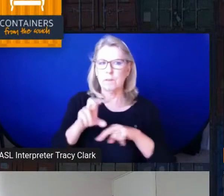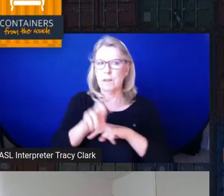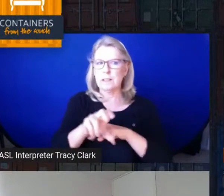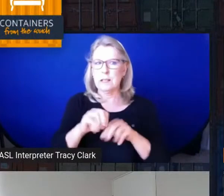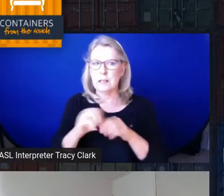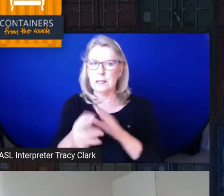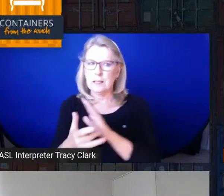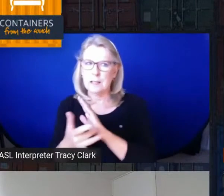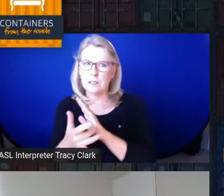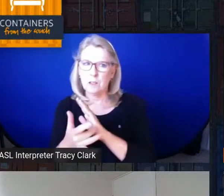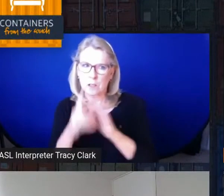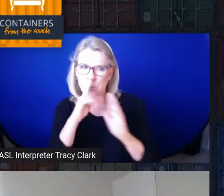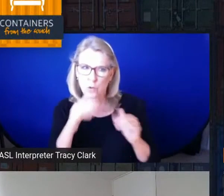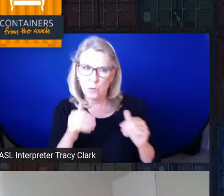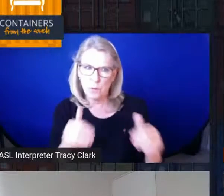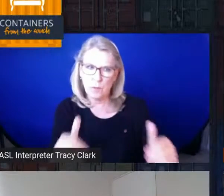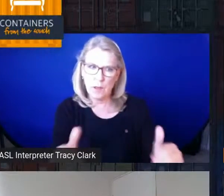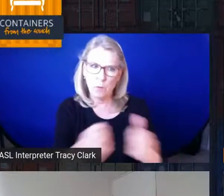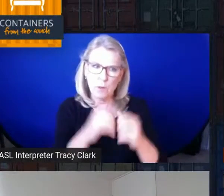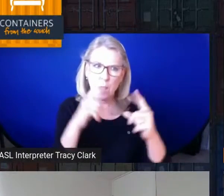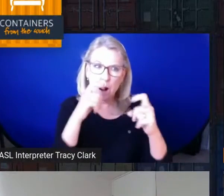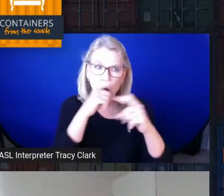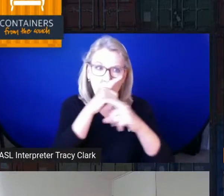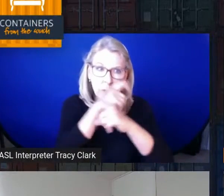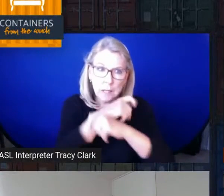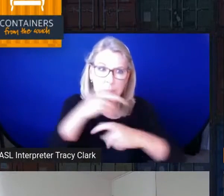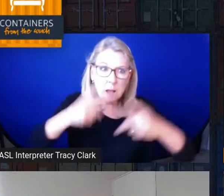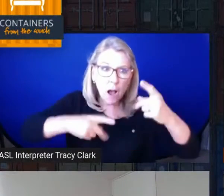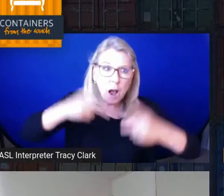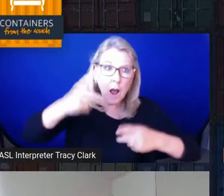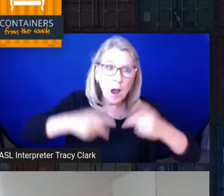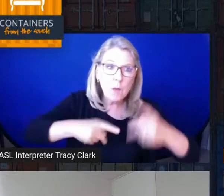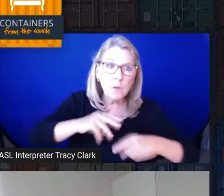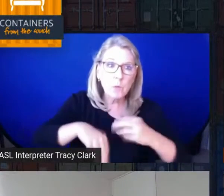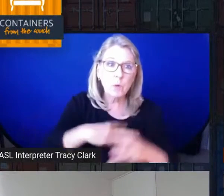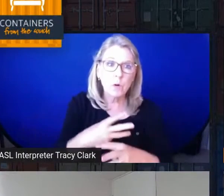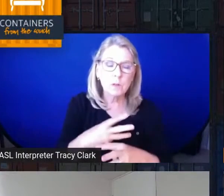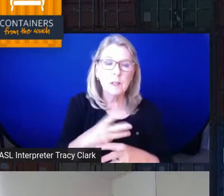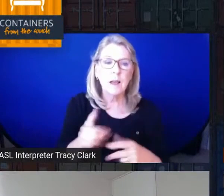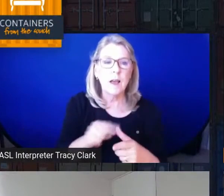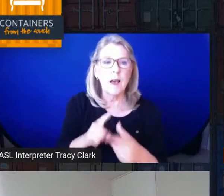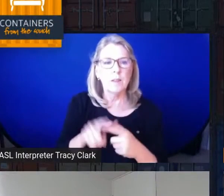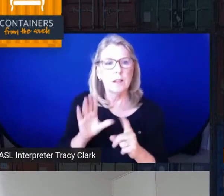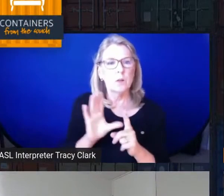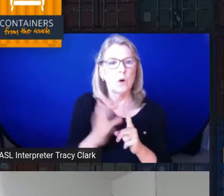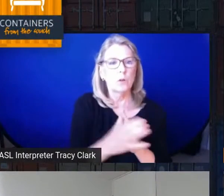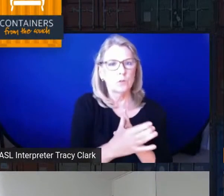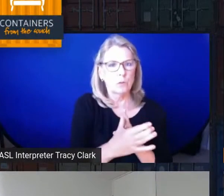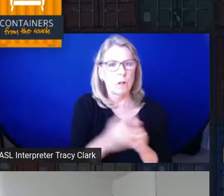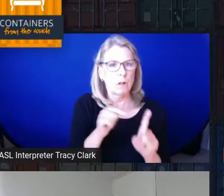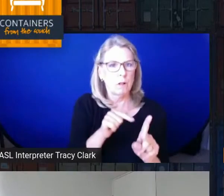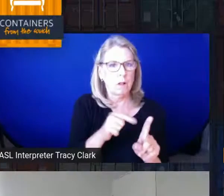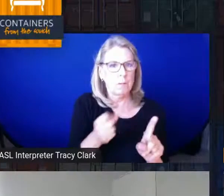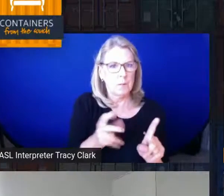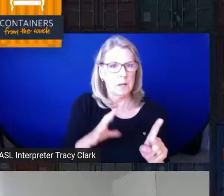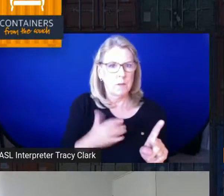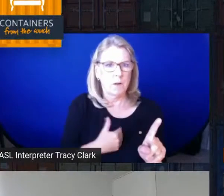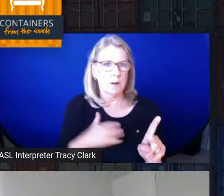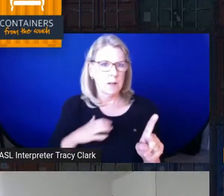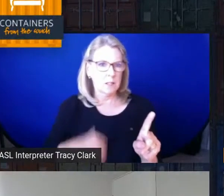complex hybrid world. And then also culturally, a lot of our customers are on a big journey to figure out and how